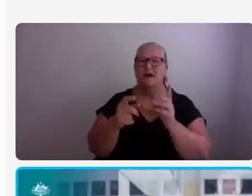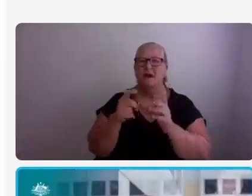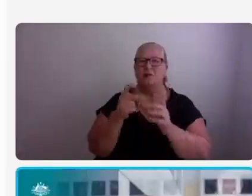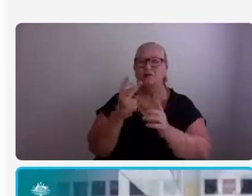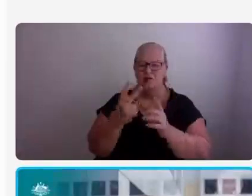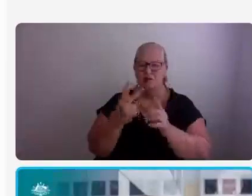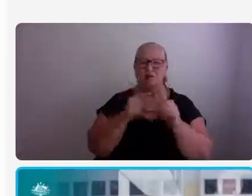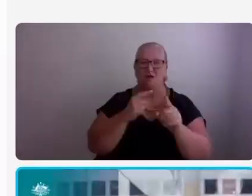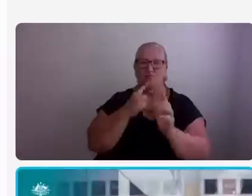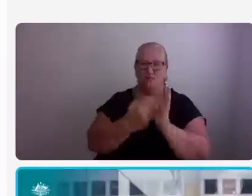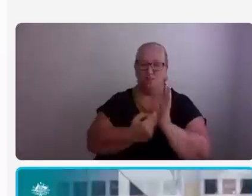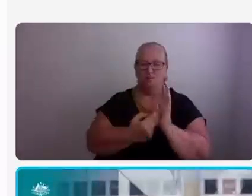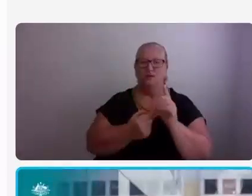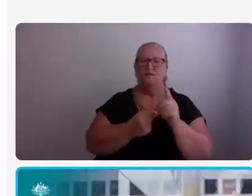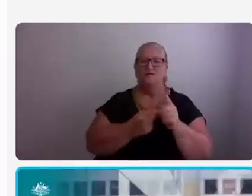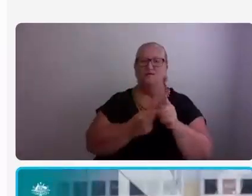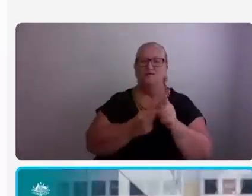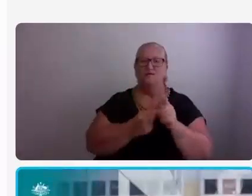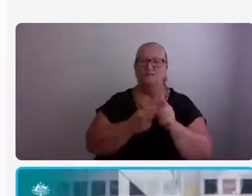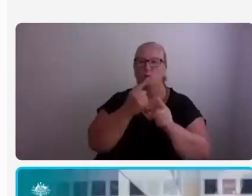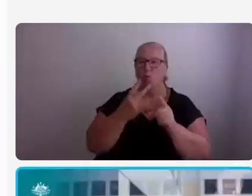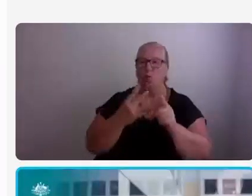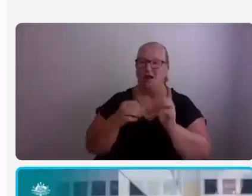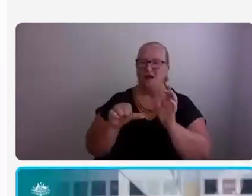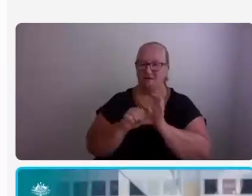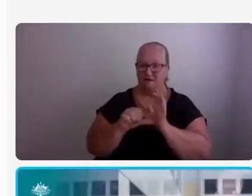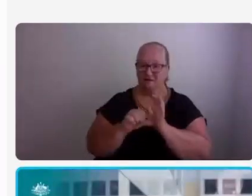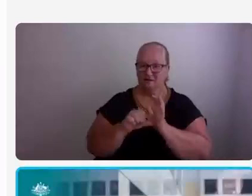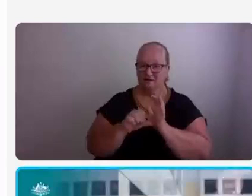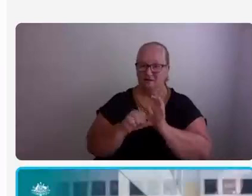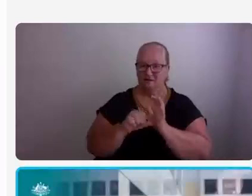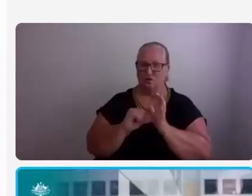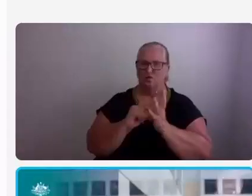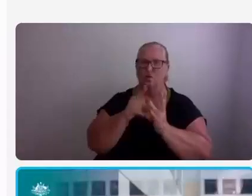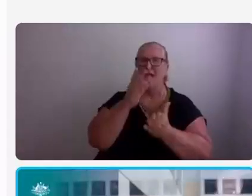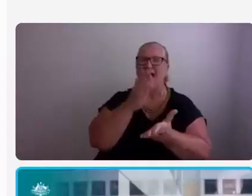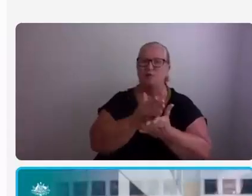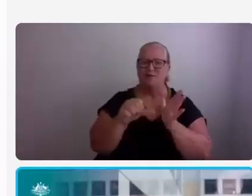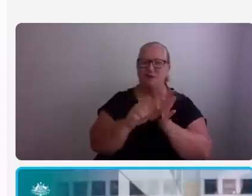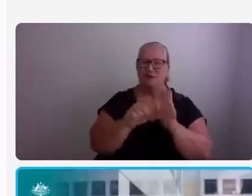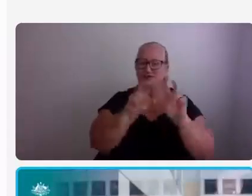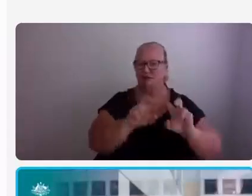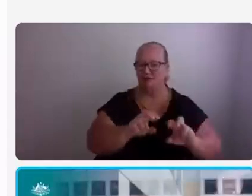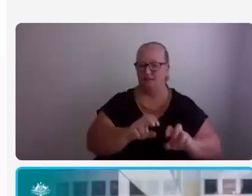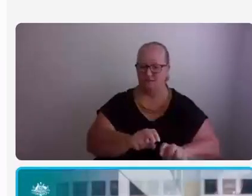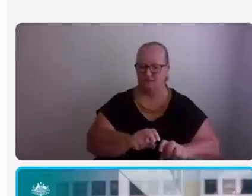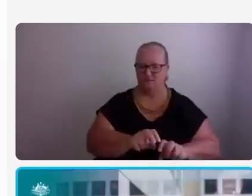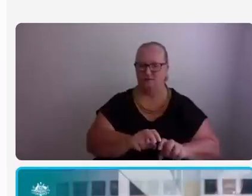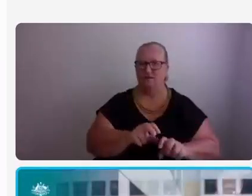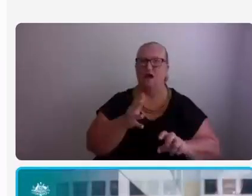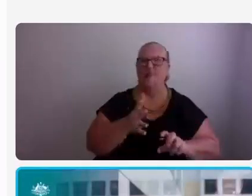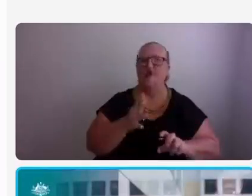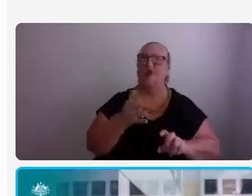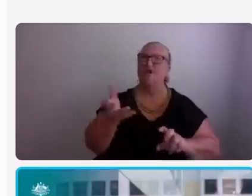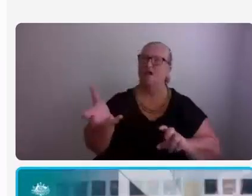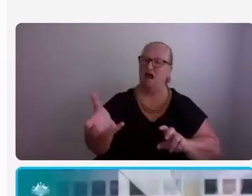Part 2 of the quarterly financial report is the quarterly financial statements. This includes an income statement